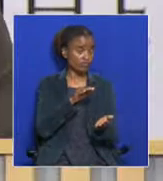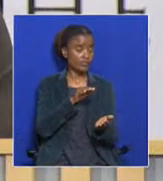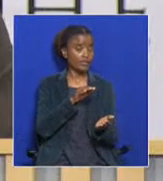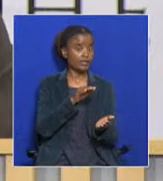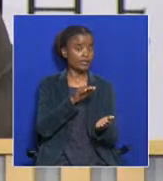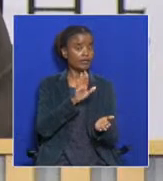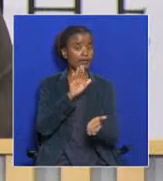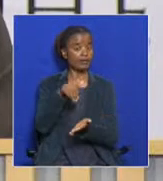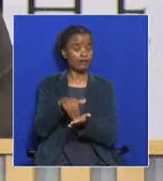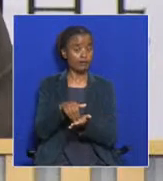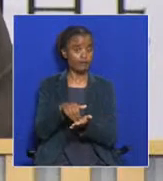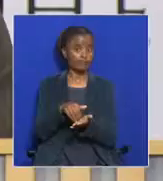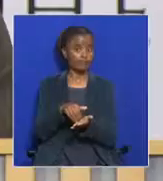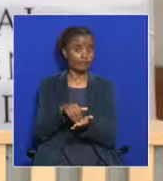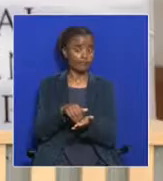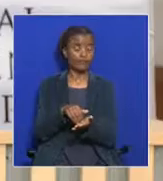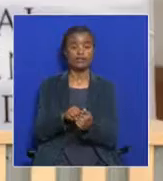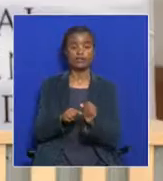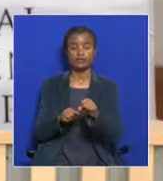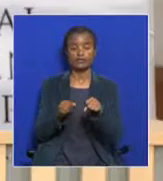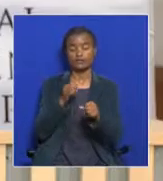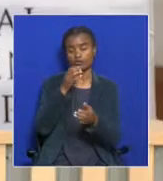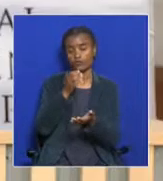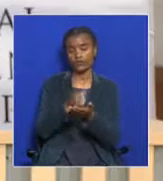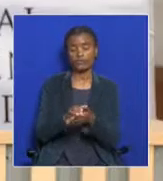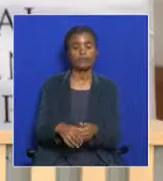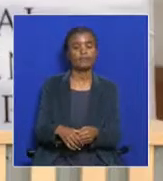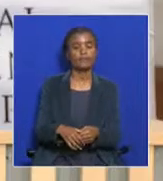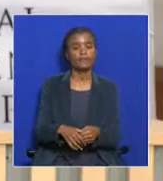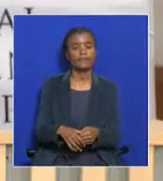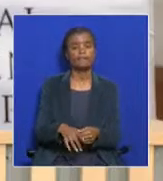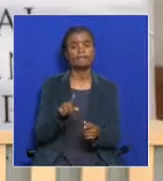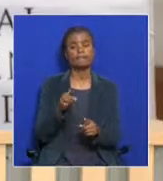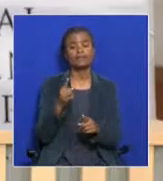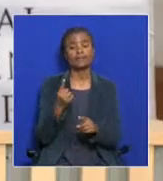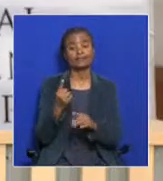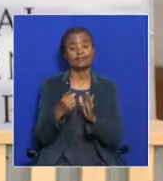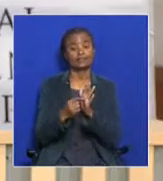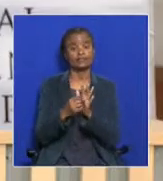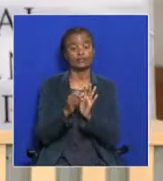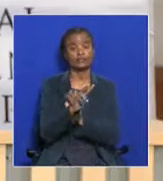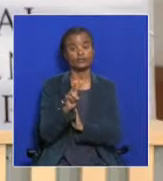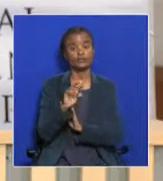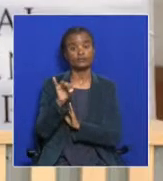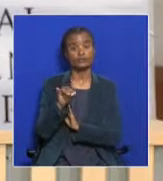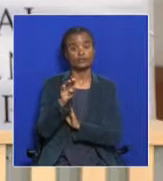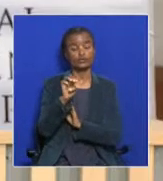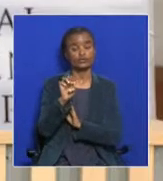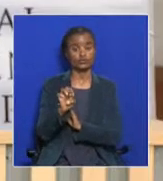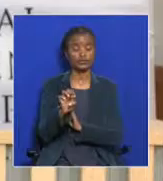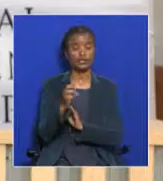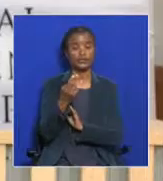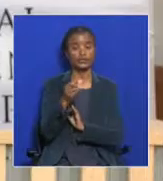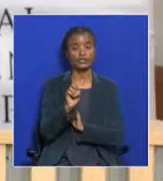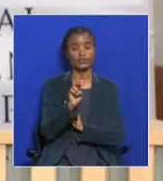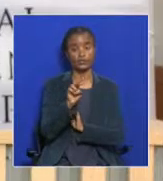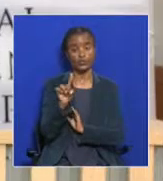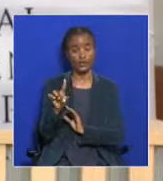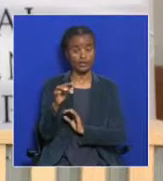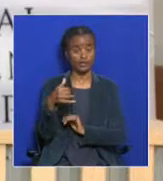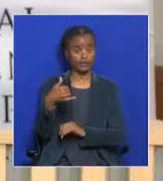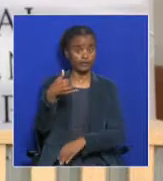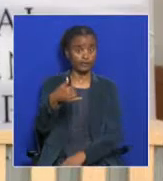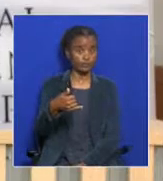that? I do confirm. So by the time he called you on the 22nd of June 2021, you had been